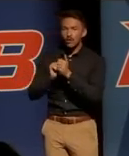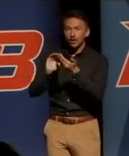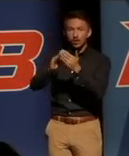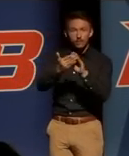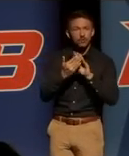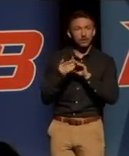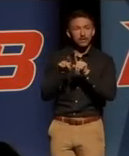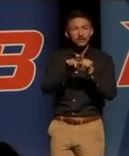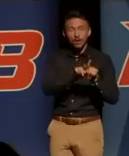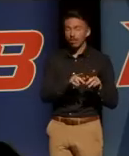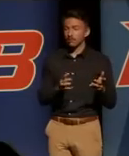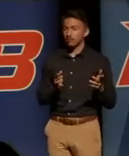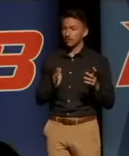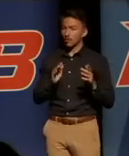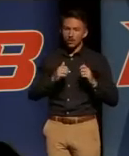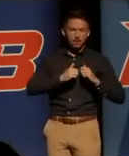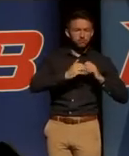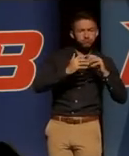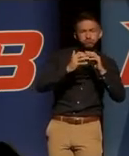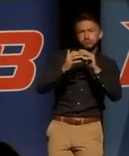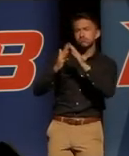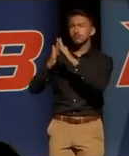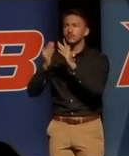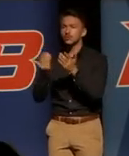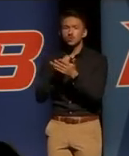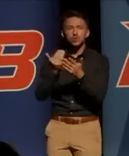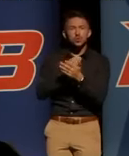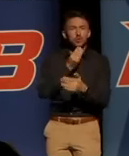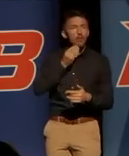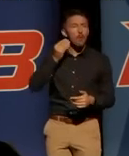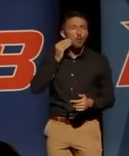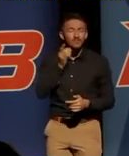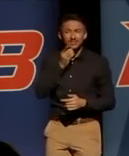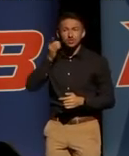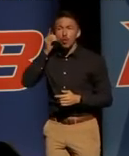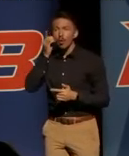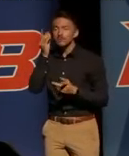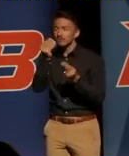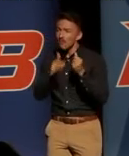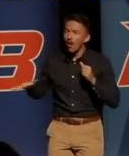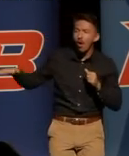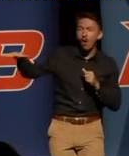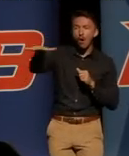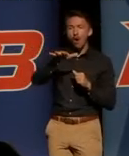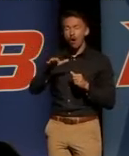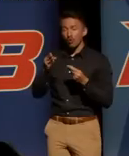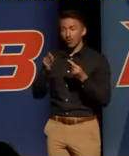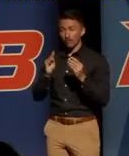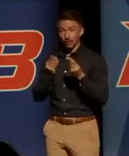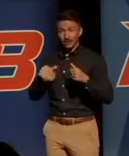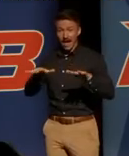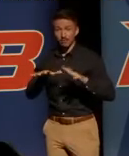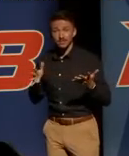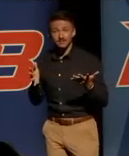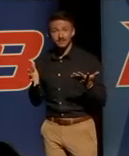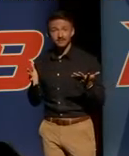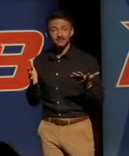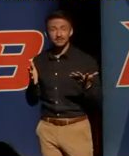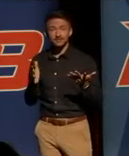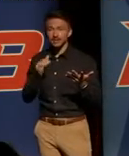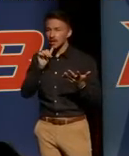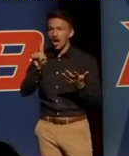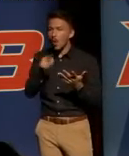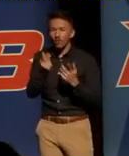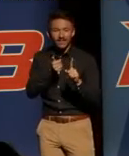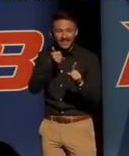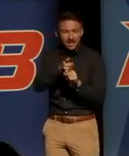campus that are allowing us to work across disciplinary lines. And our impact isn't just on the individuals or on